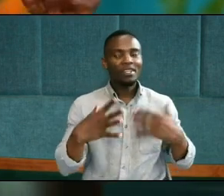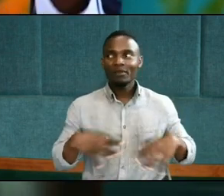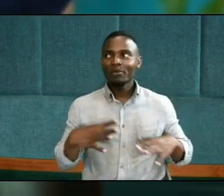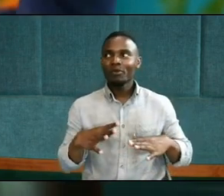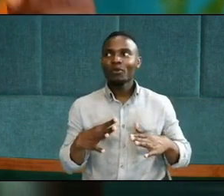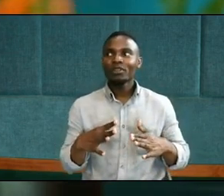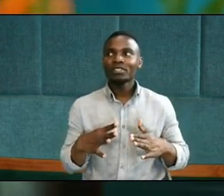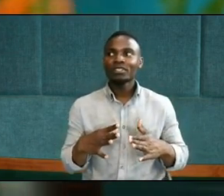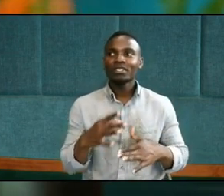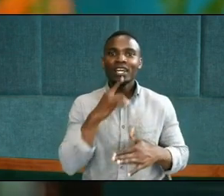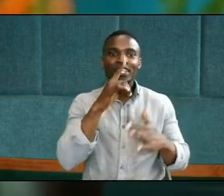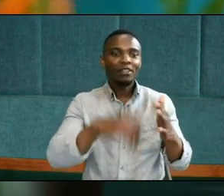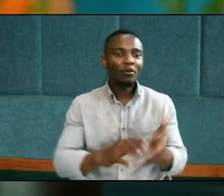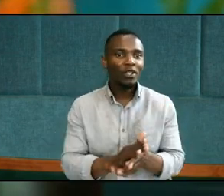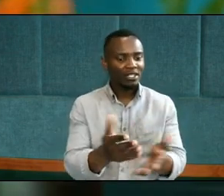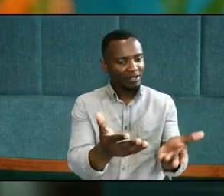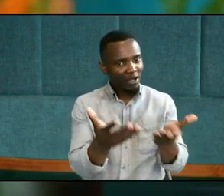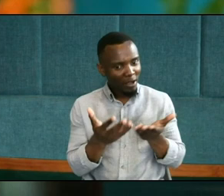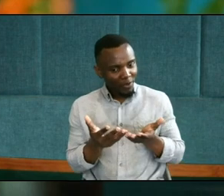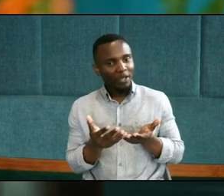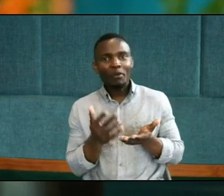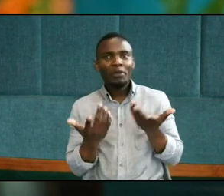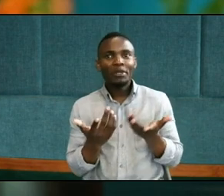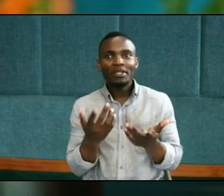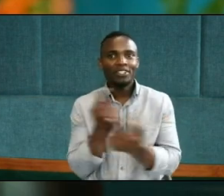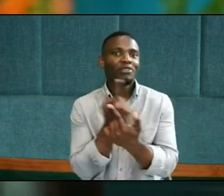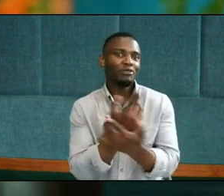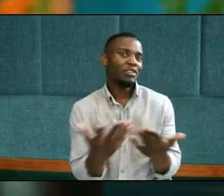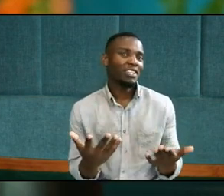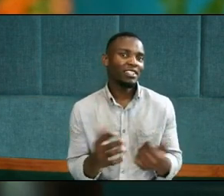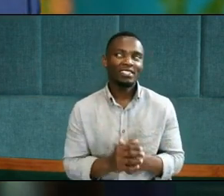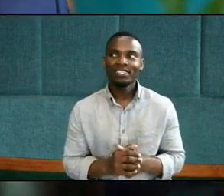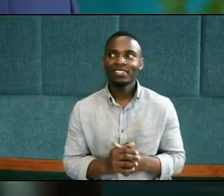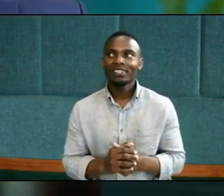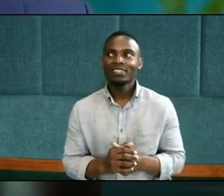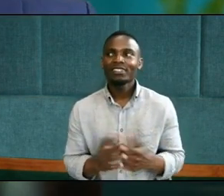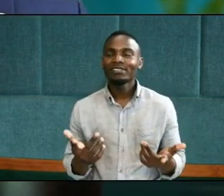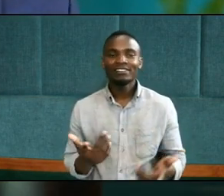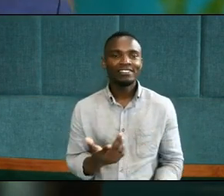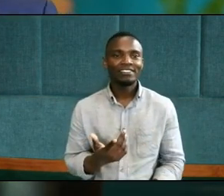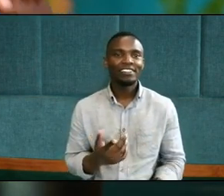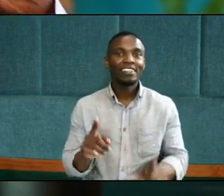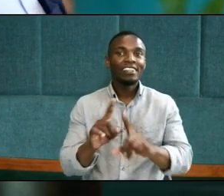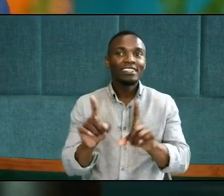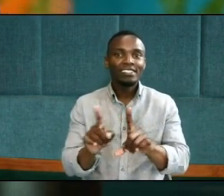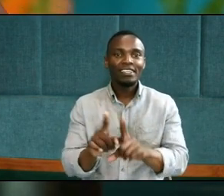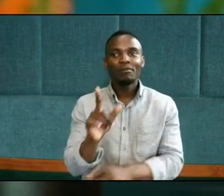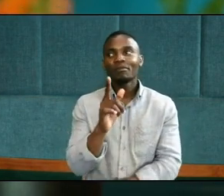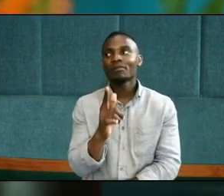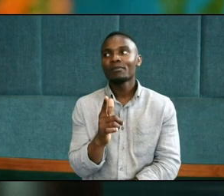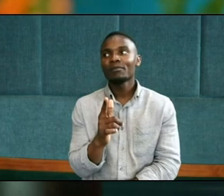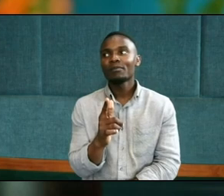Hey, go back, come, leave us. And they order you things. They order you some fun,